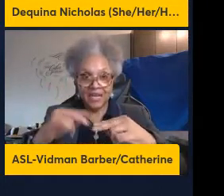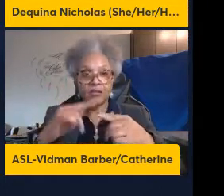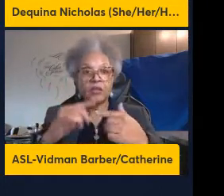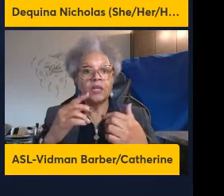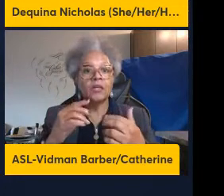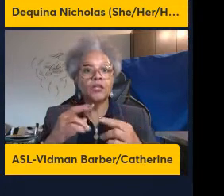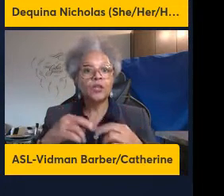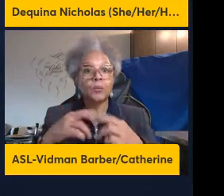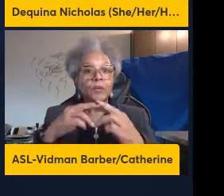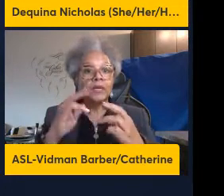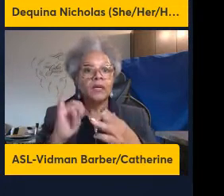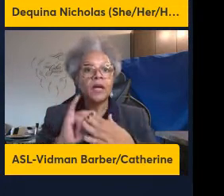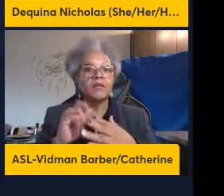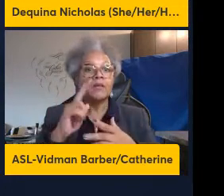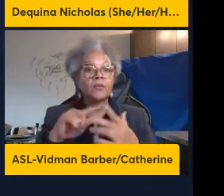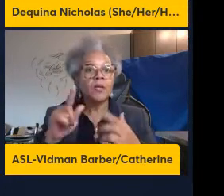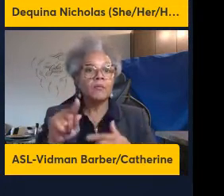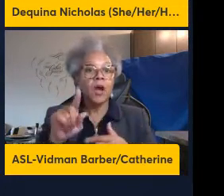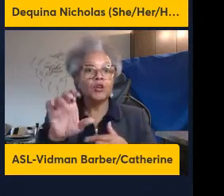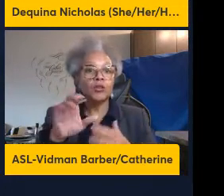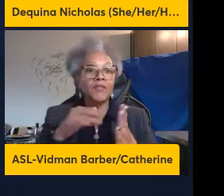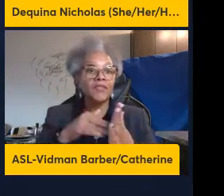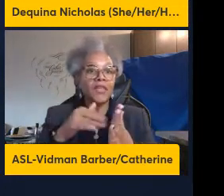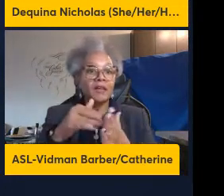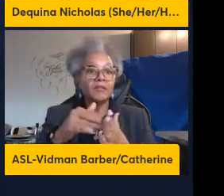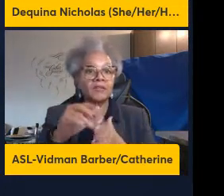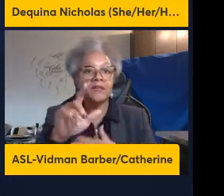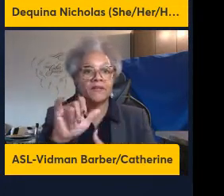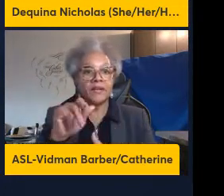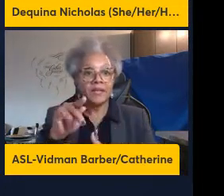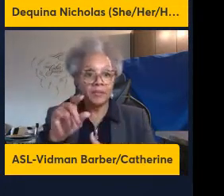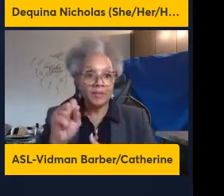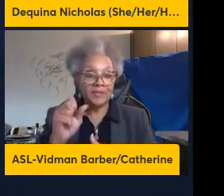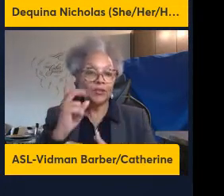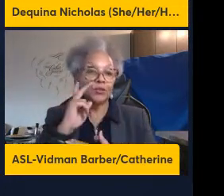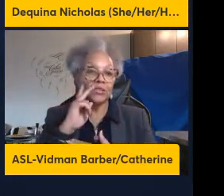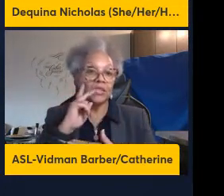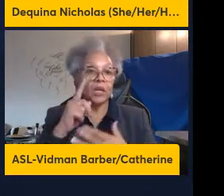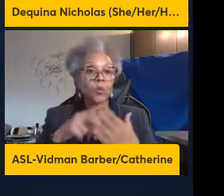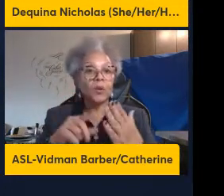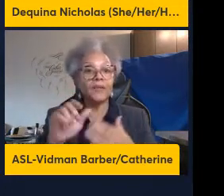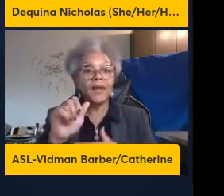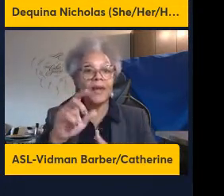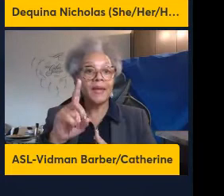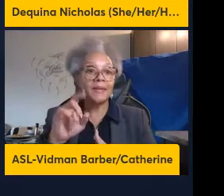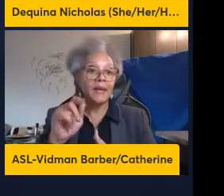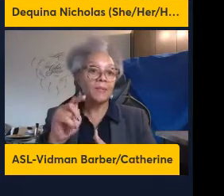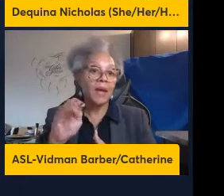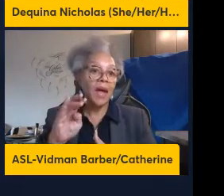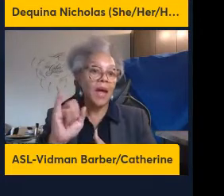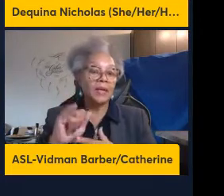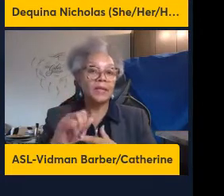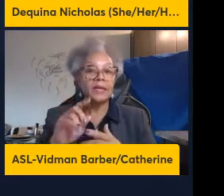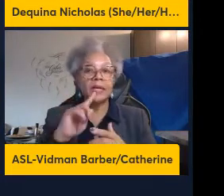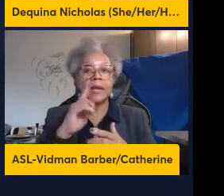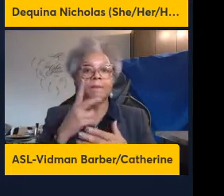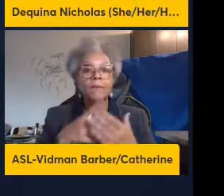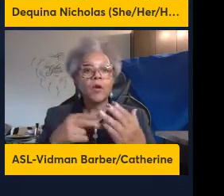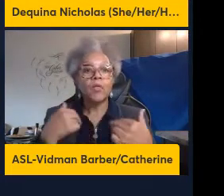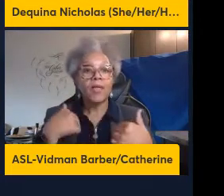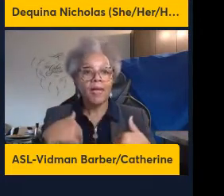so that we can probe for hundreds of thousands of different lipids and see what is the antibody reactivity in both health and disease and with